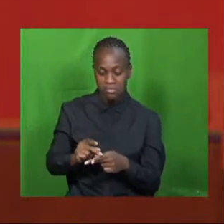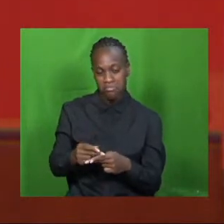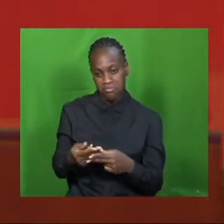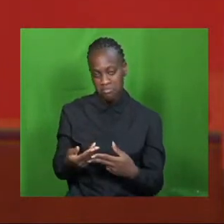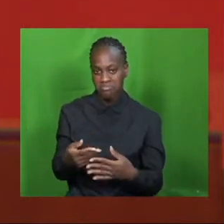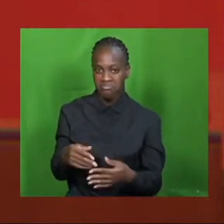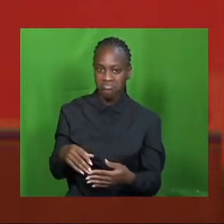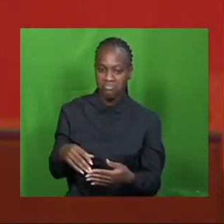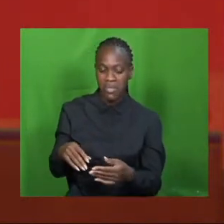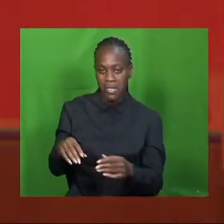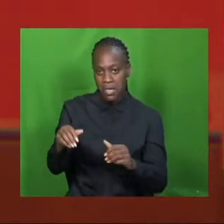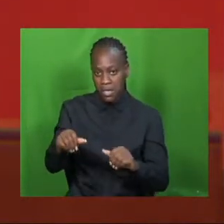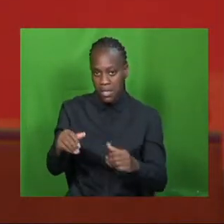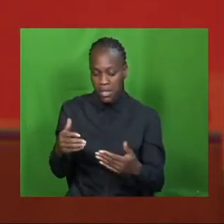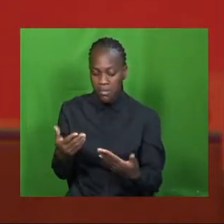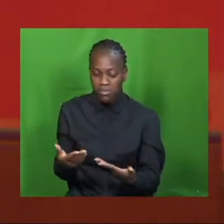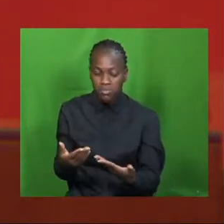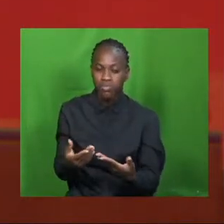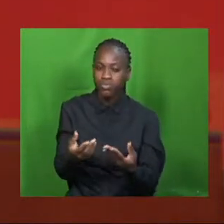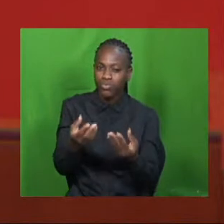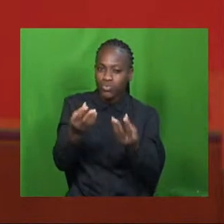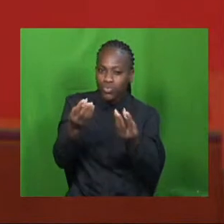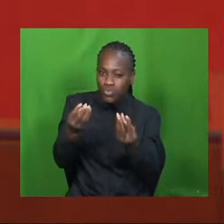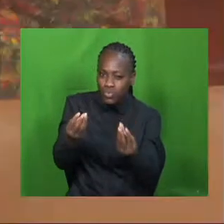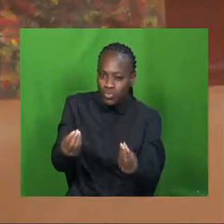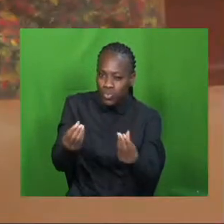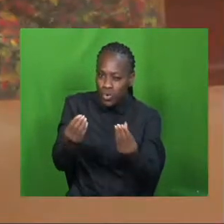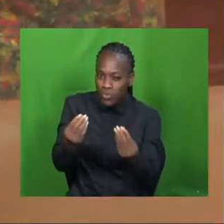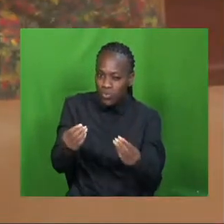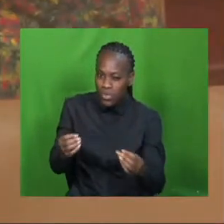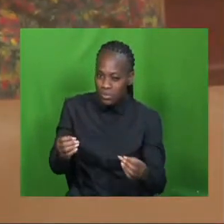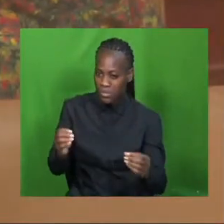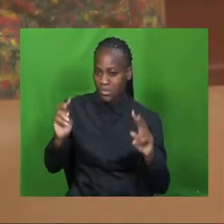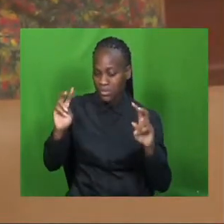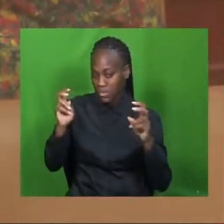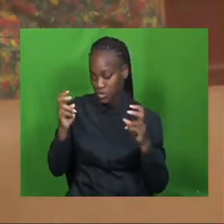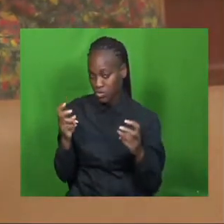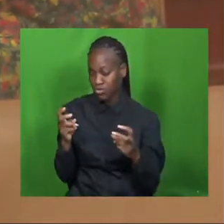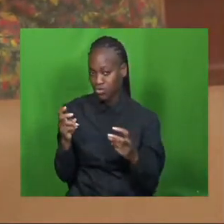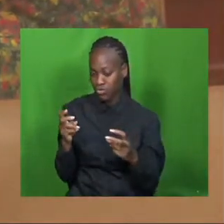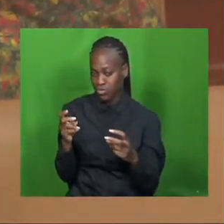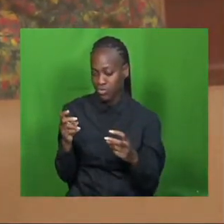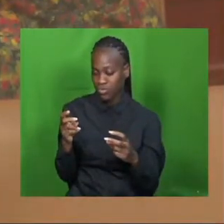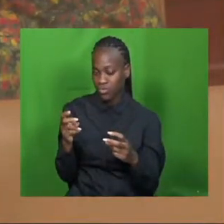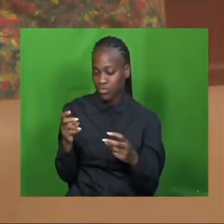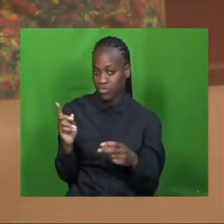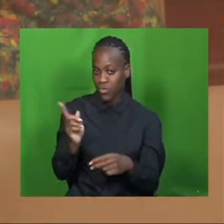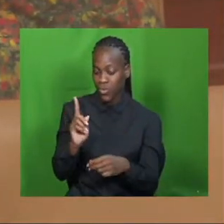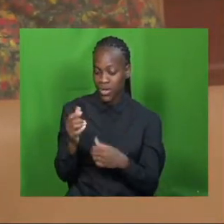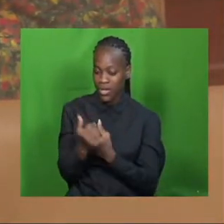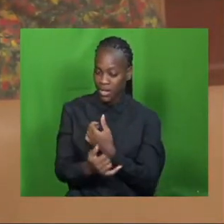respond to my directive before the Committee on Finance will consider the